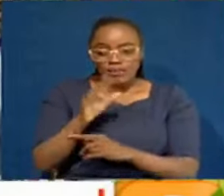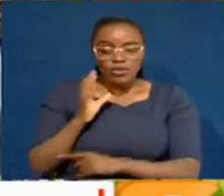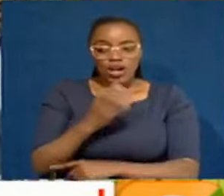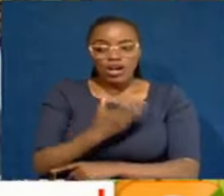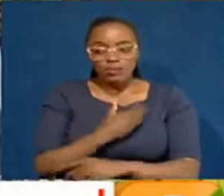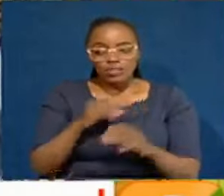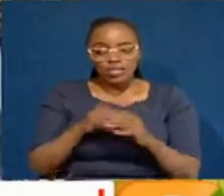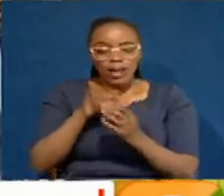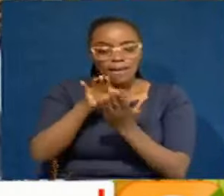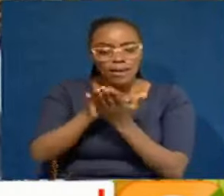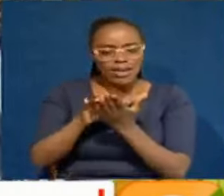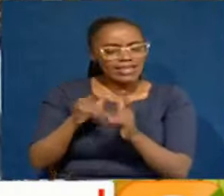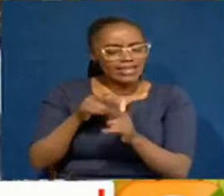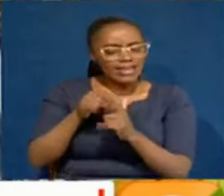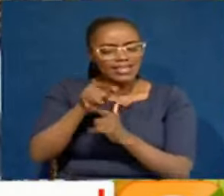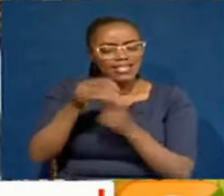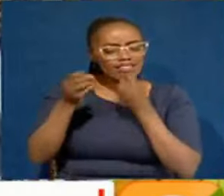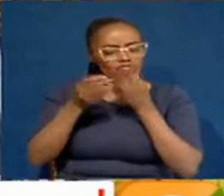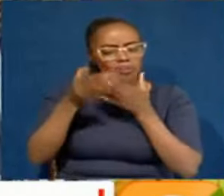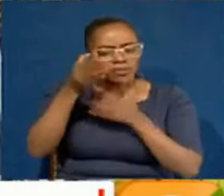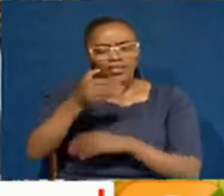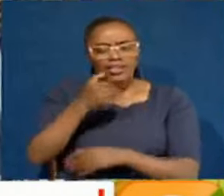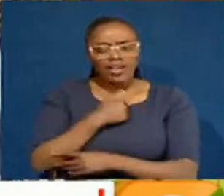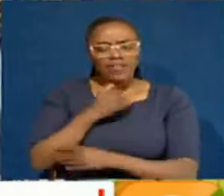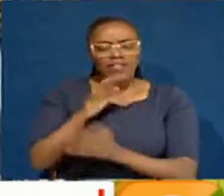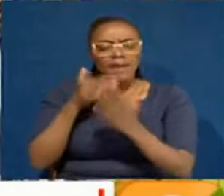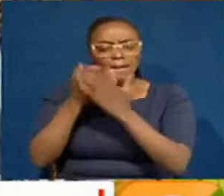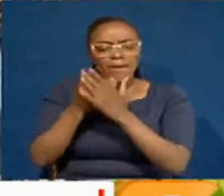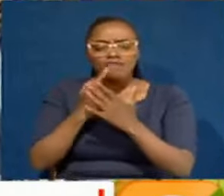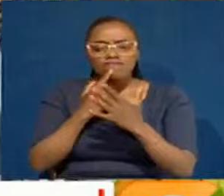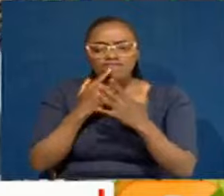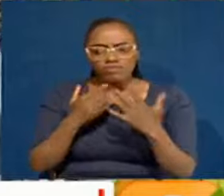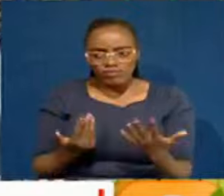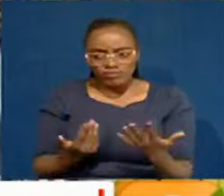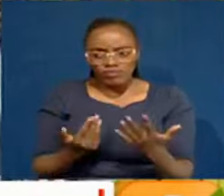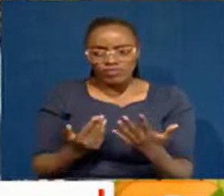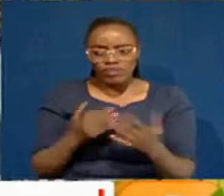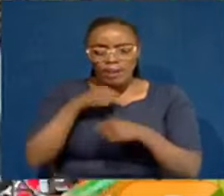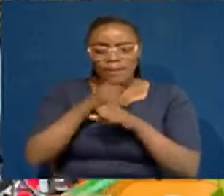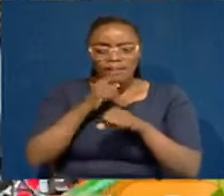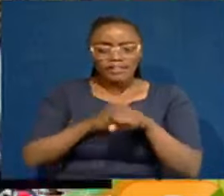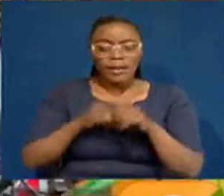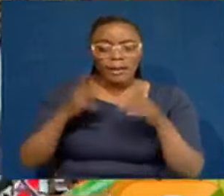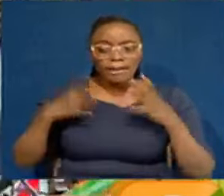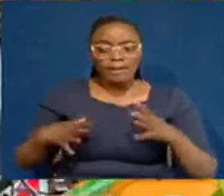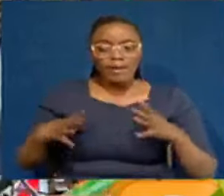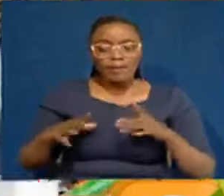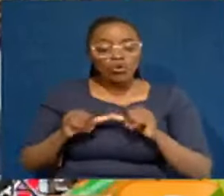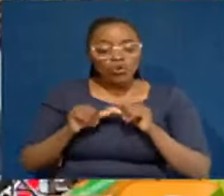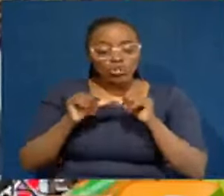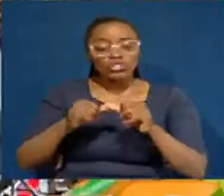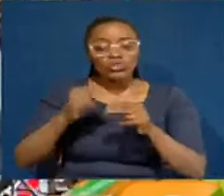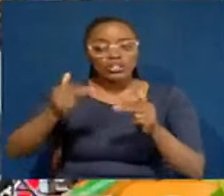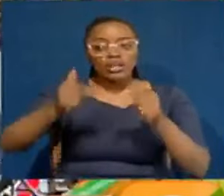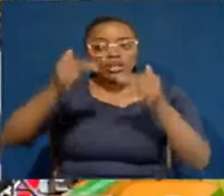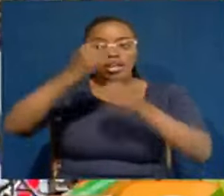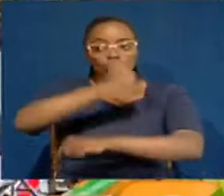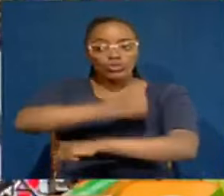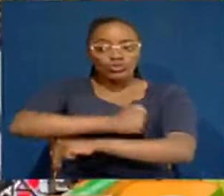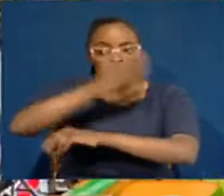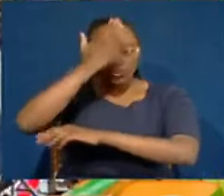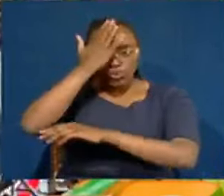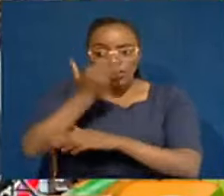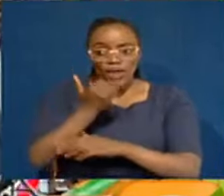bank. And this information is there. And the application, I would suggest, are made while people are still in high school, so